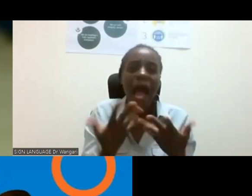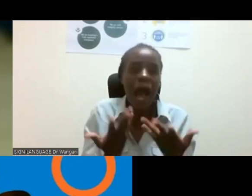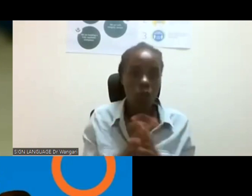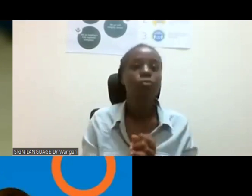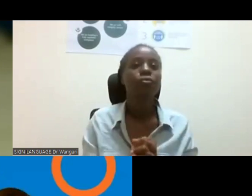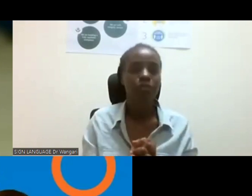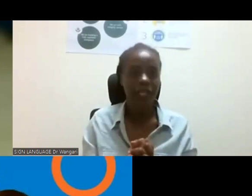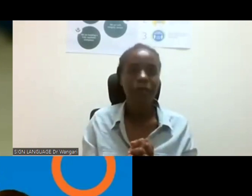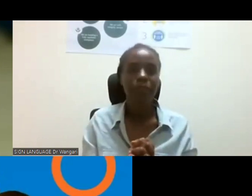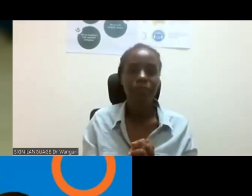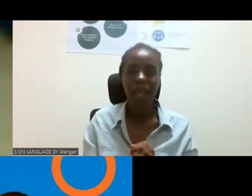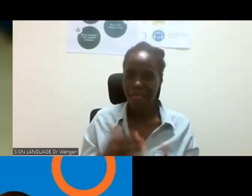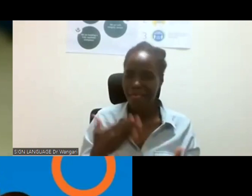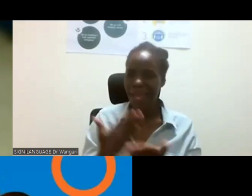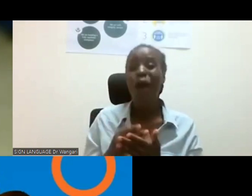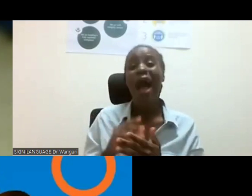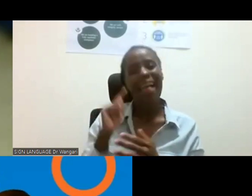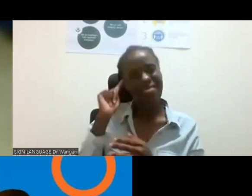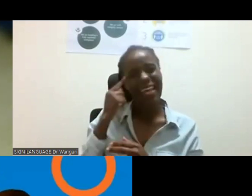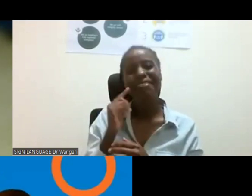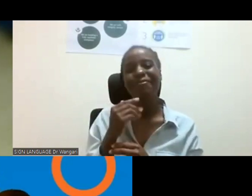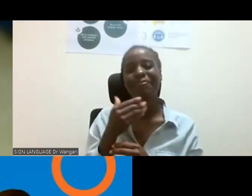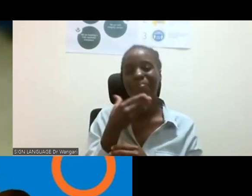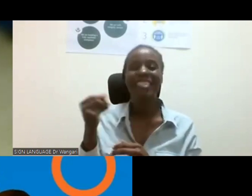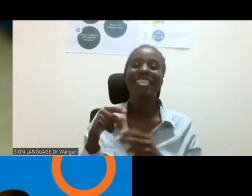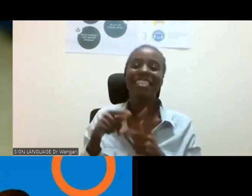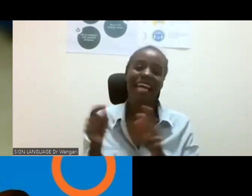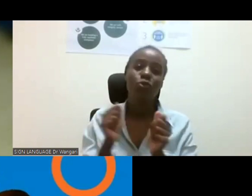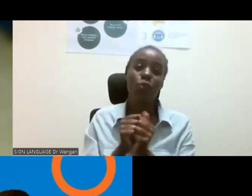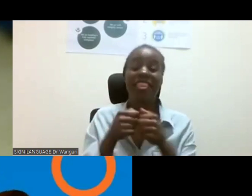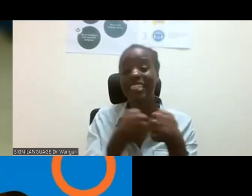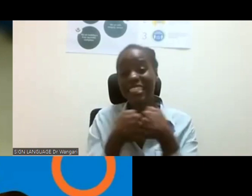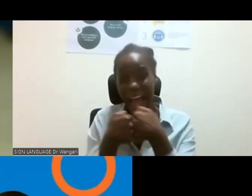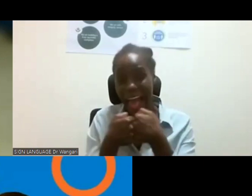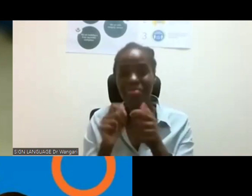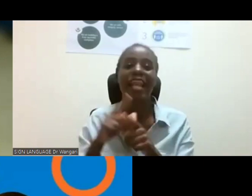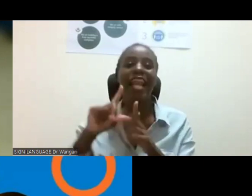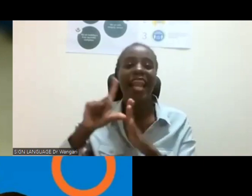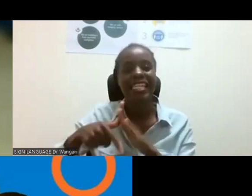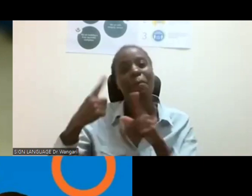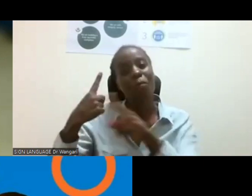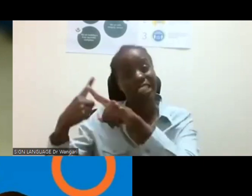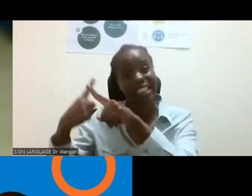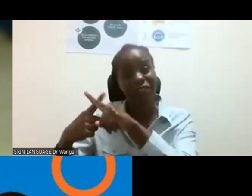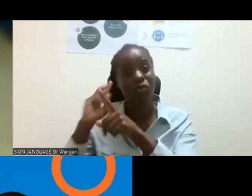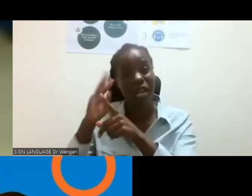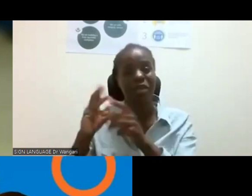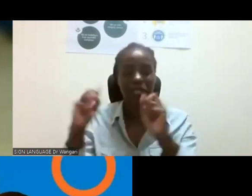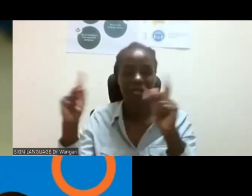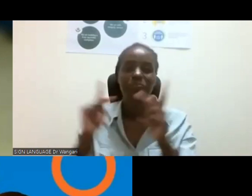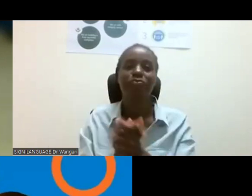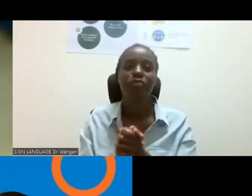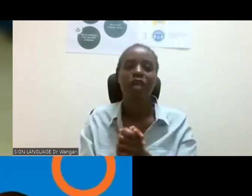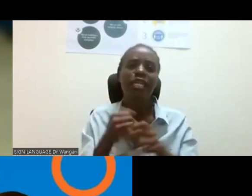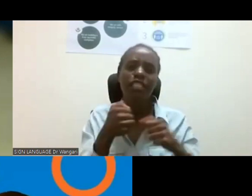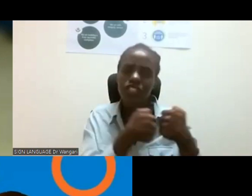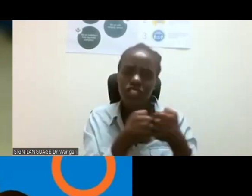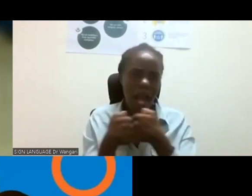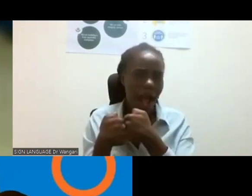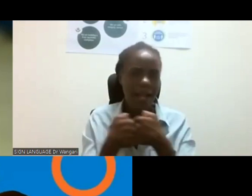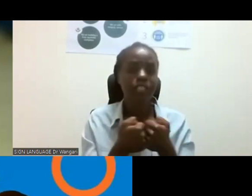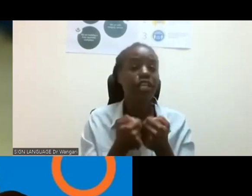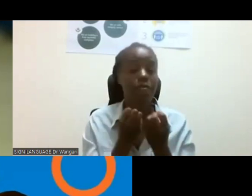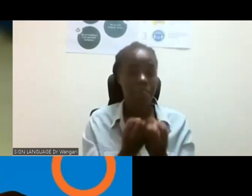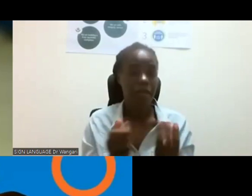with the challenges first so I can end with a more positive lesson learned. In terms of challenges, I would say that